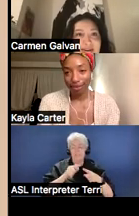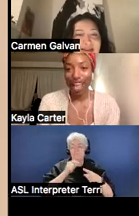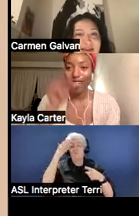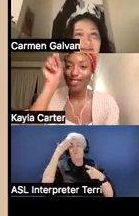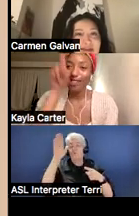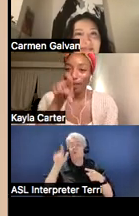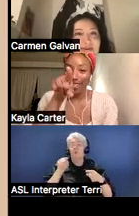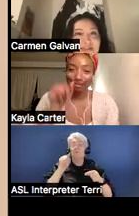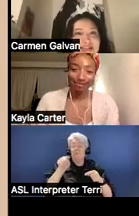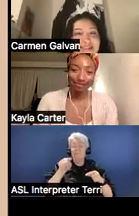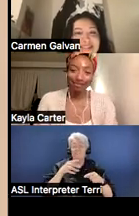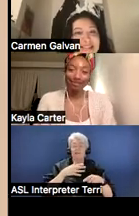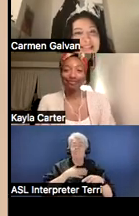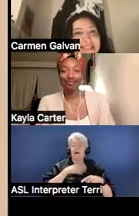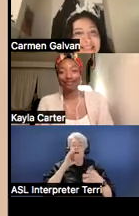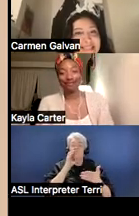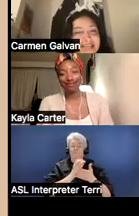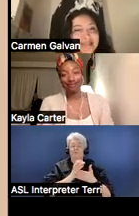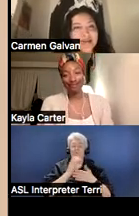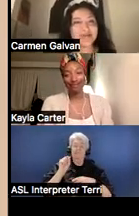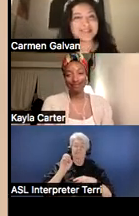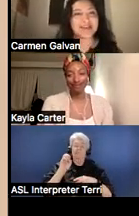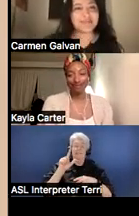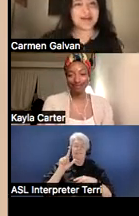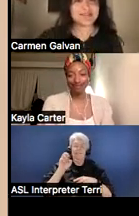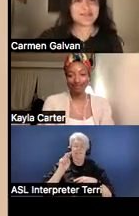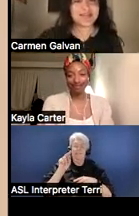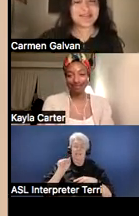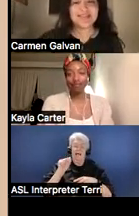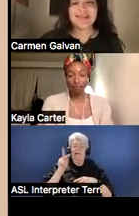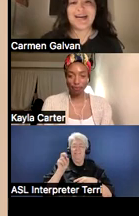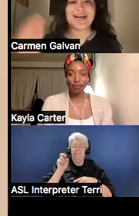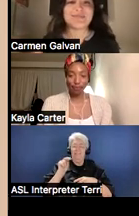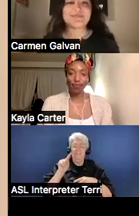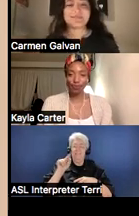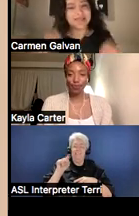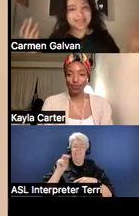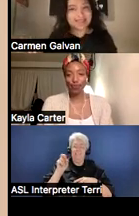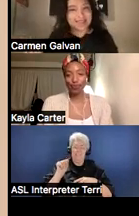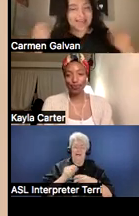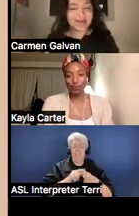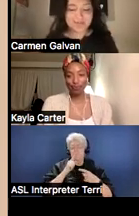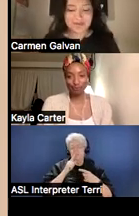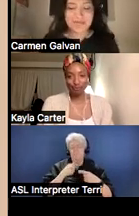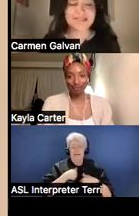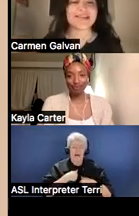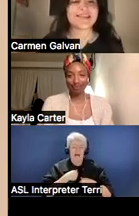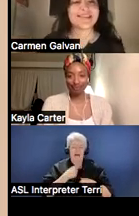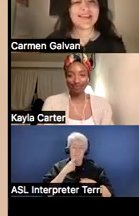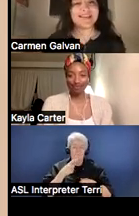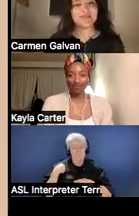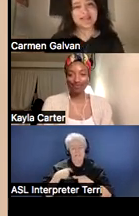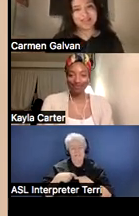know, my portrait is Selena Quintanilla, who I always have behind me, because I am